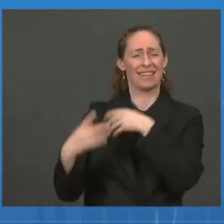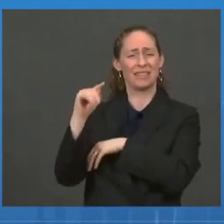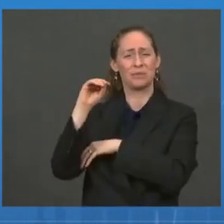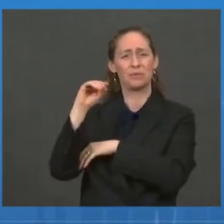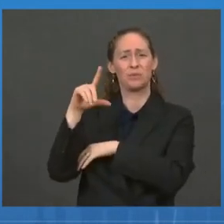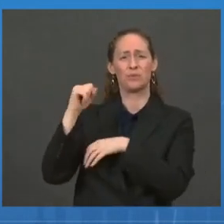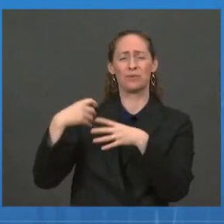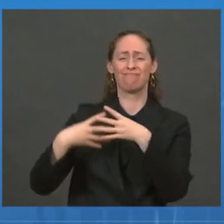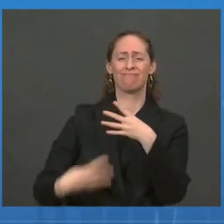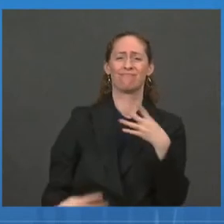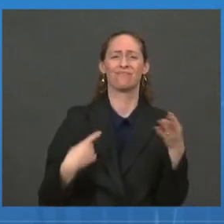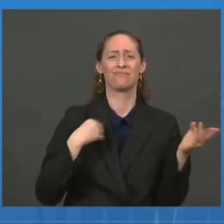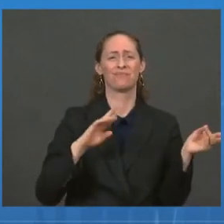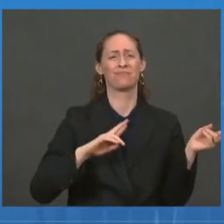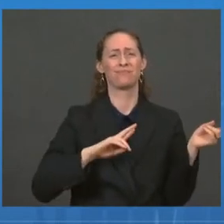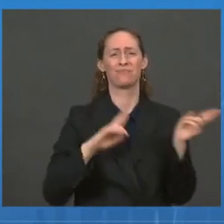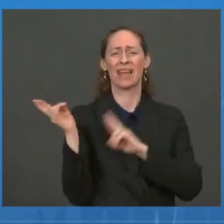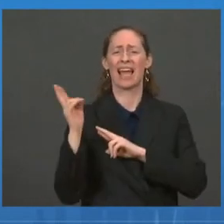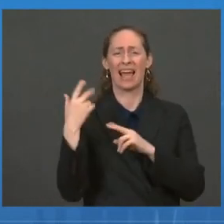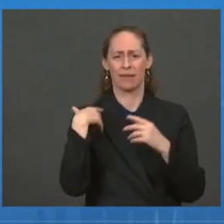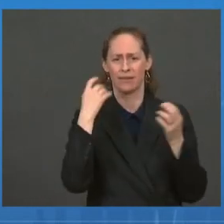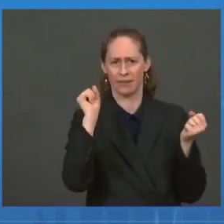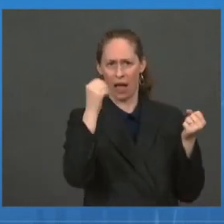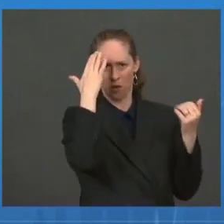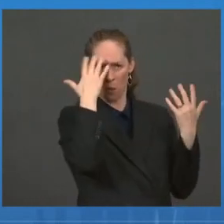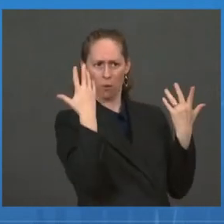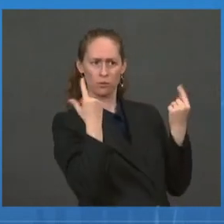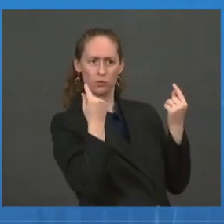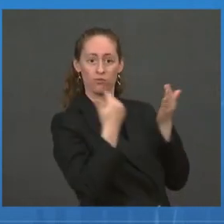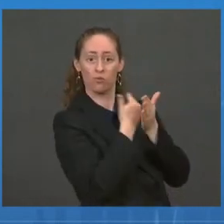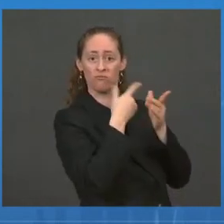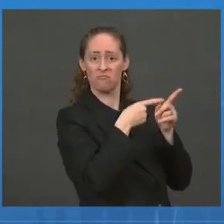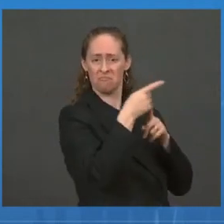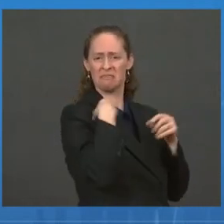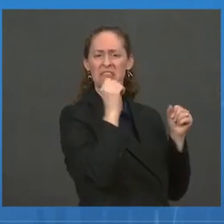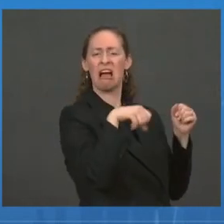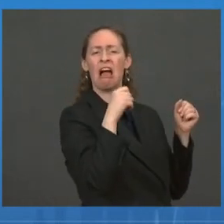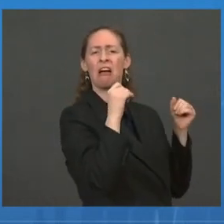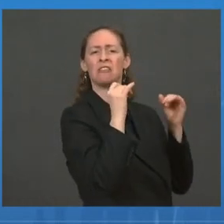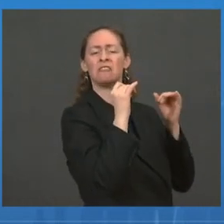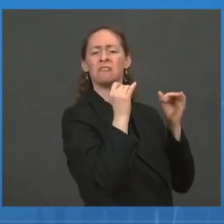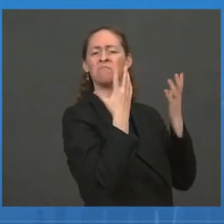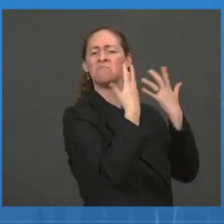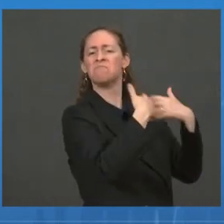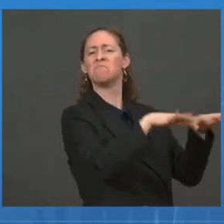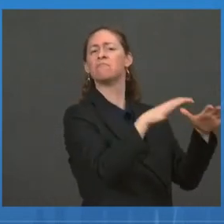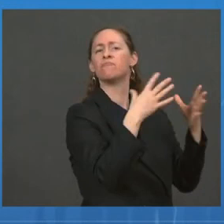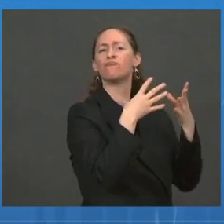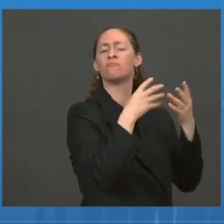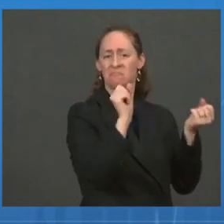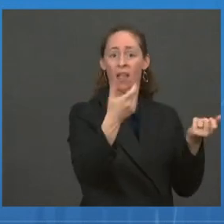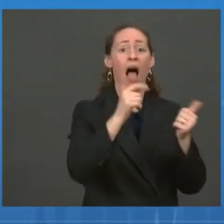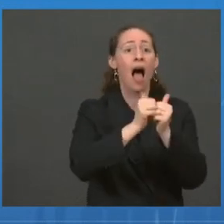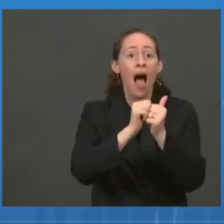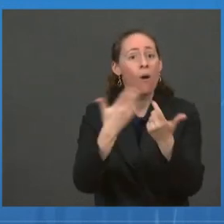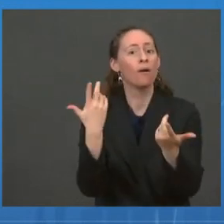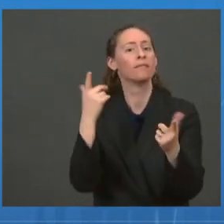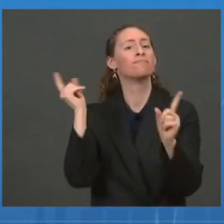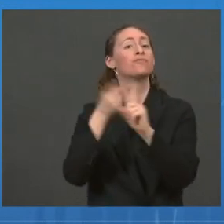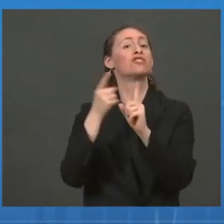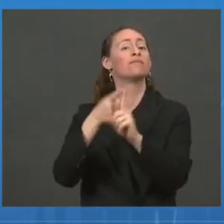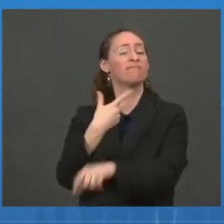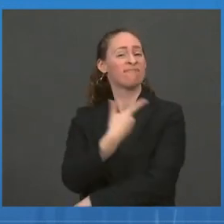ages 5 and up boosters that provide the highest level of protection significant